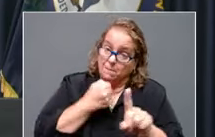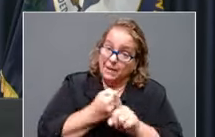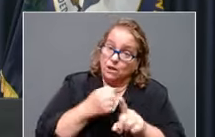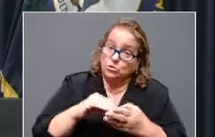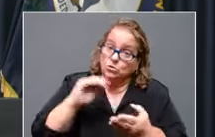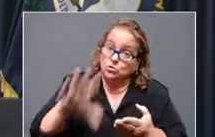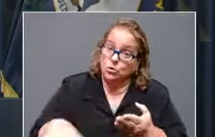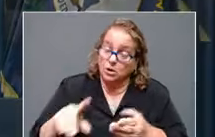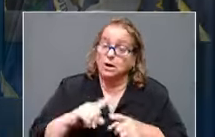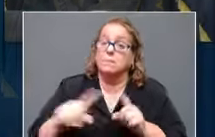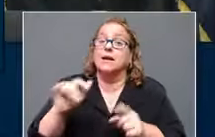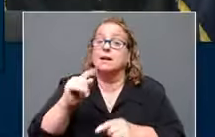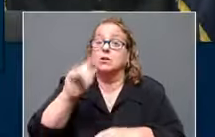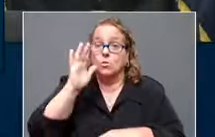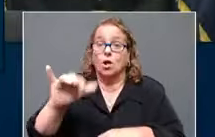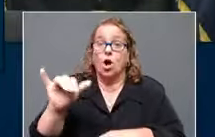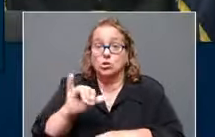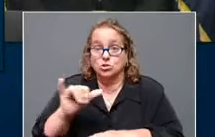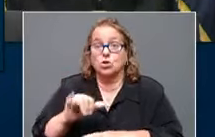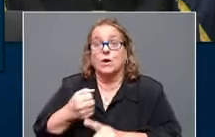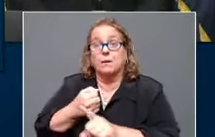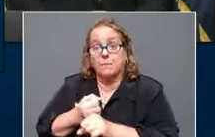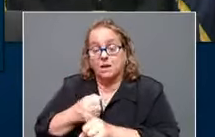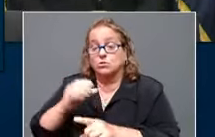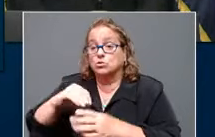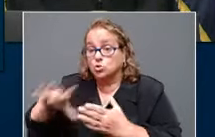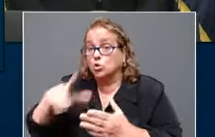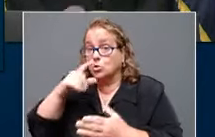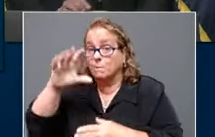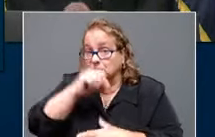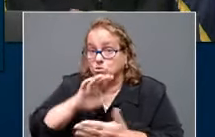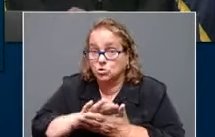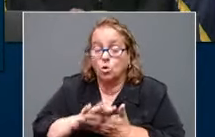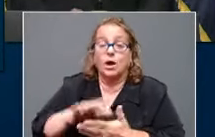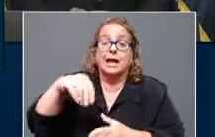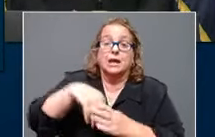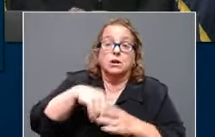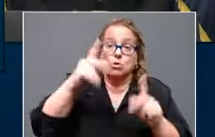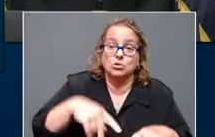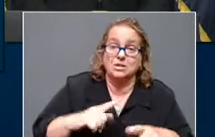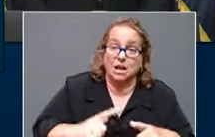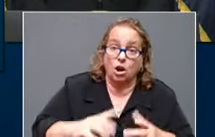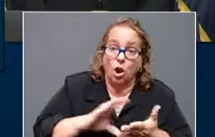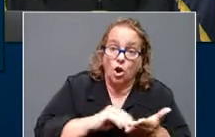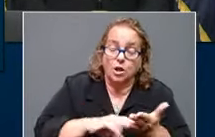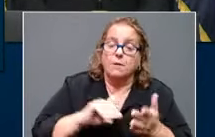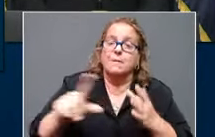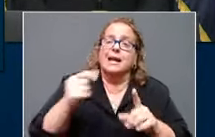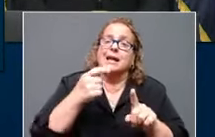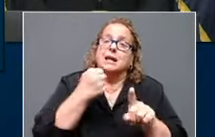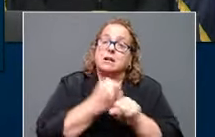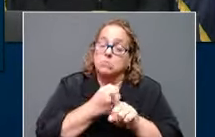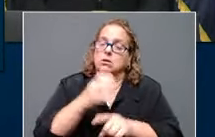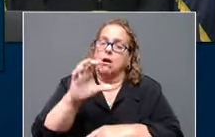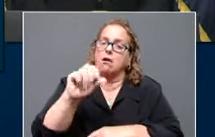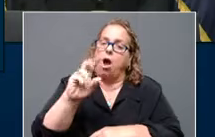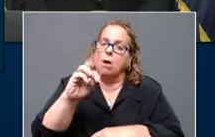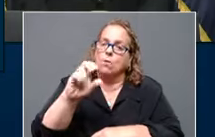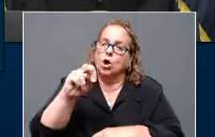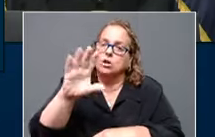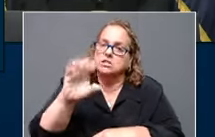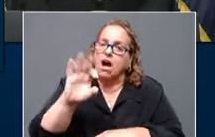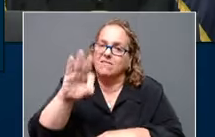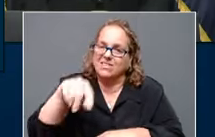safe, but also keep business going. Of course, I cannot stand here in support of masking